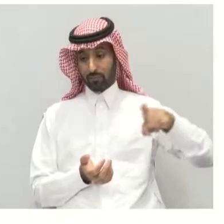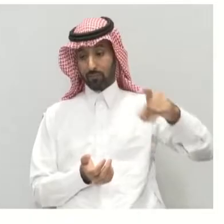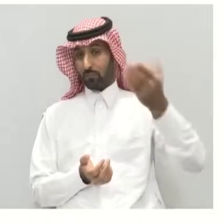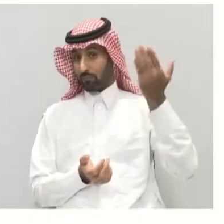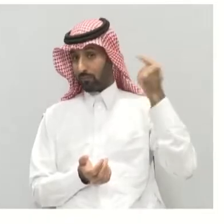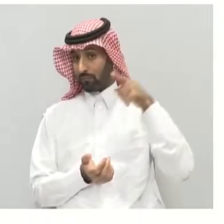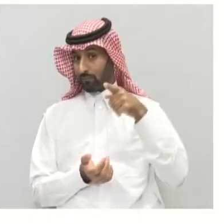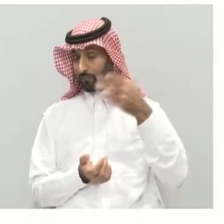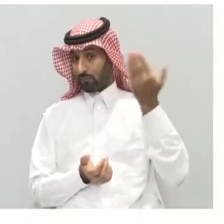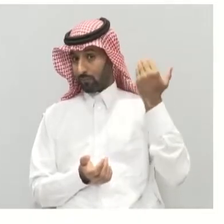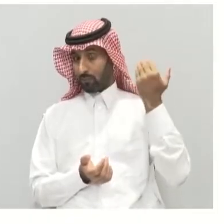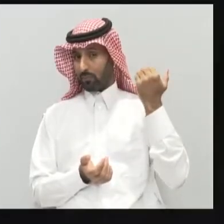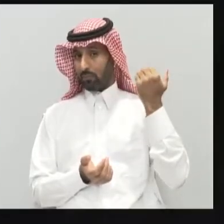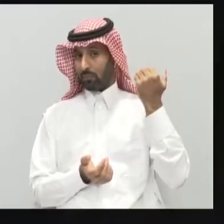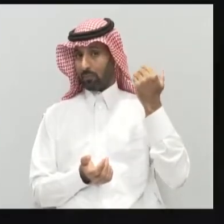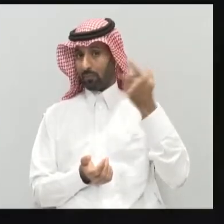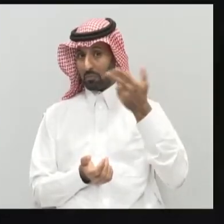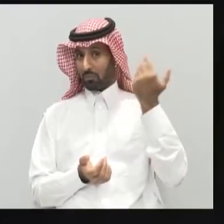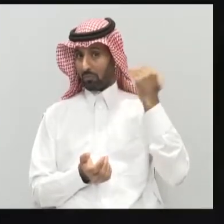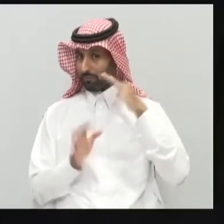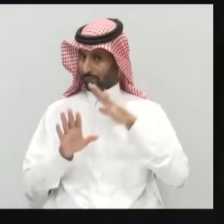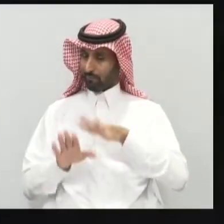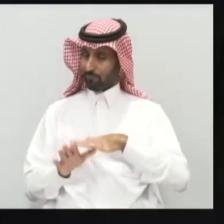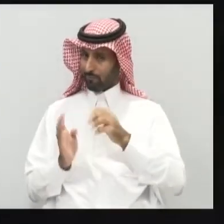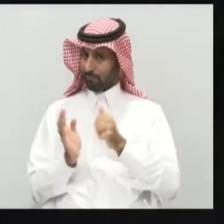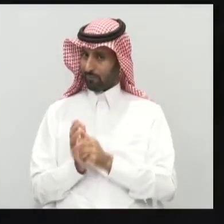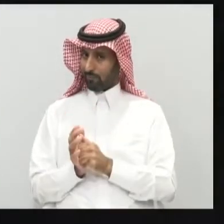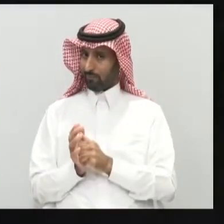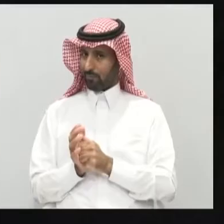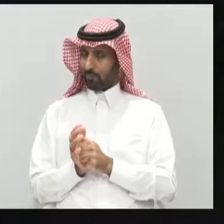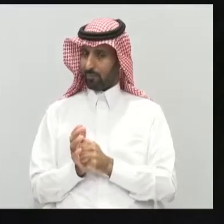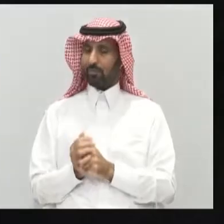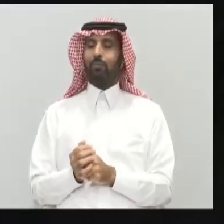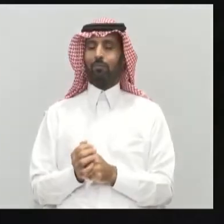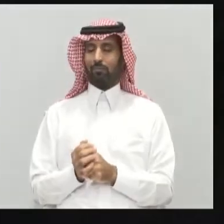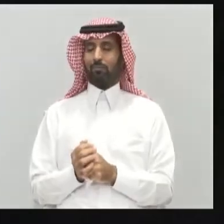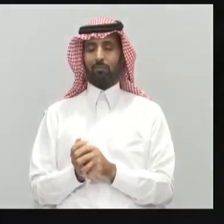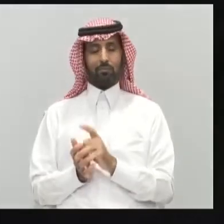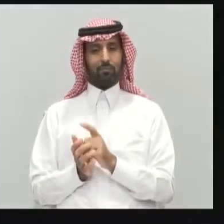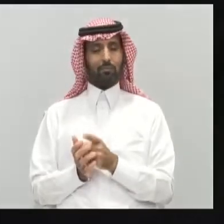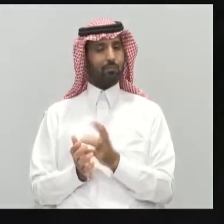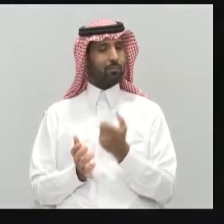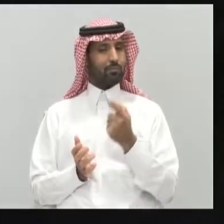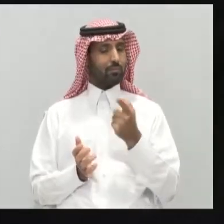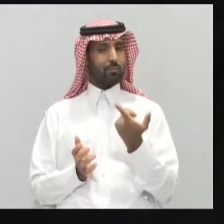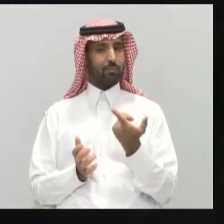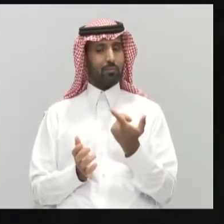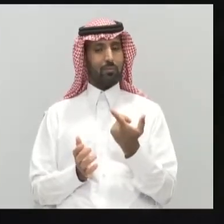Remember last summer? Look back at last summer. Did you go on vacation? Yes. Where did you go